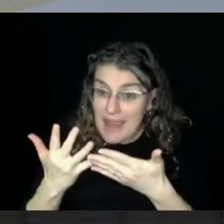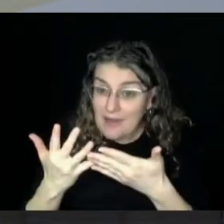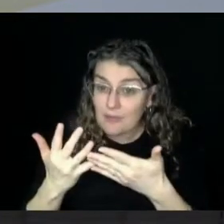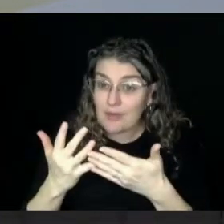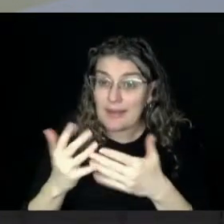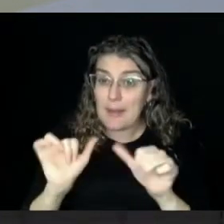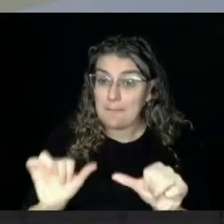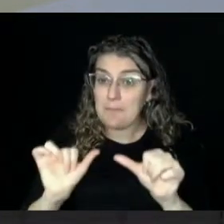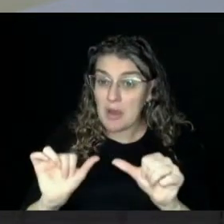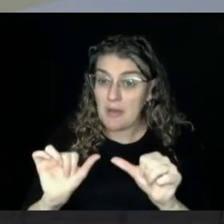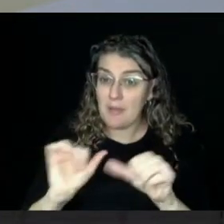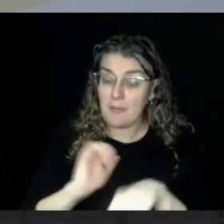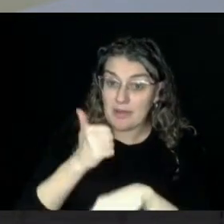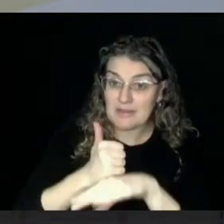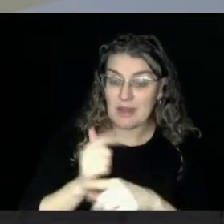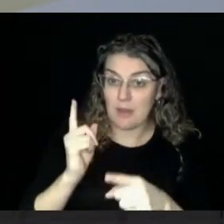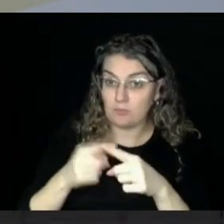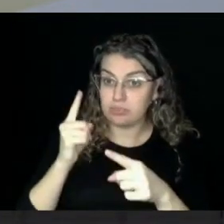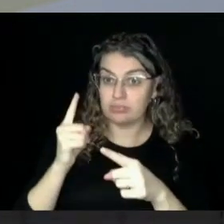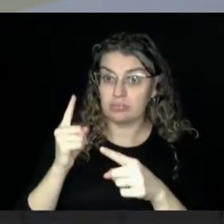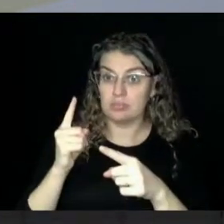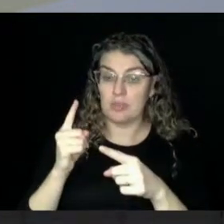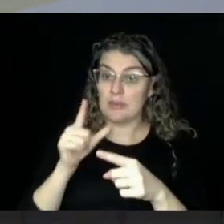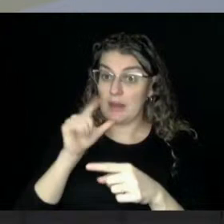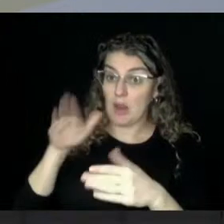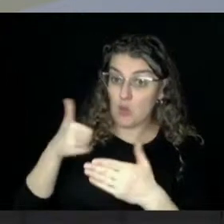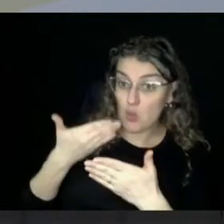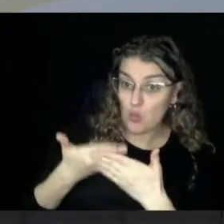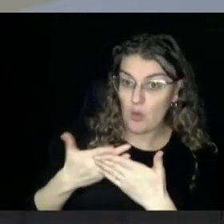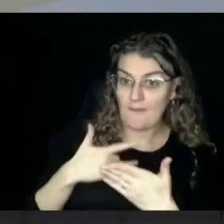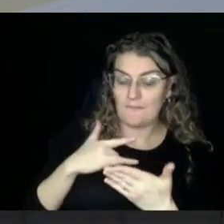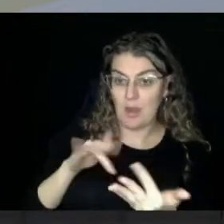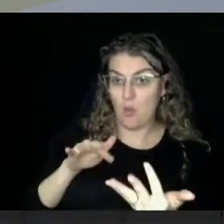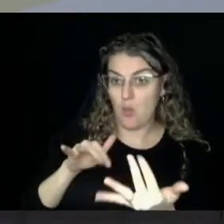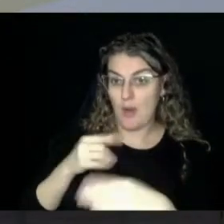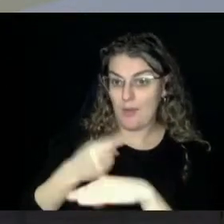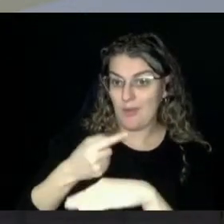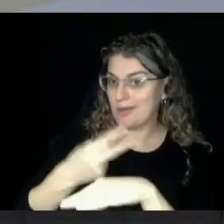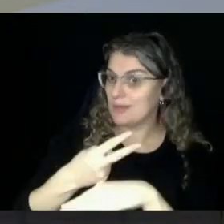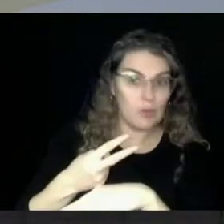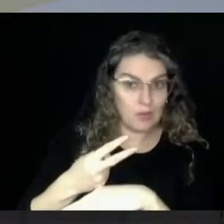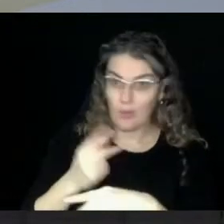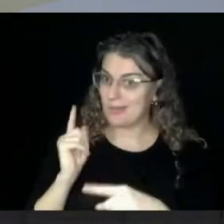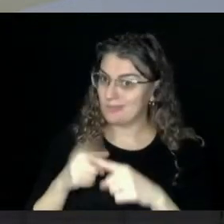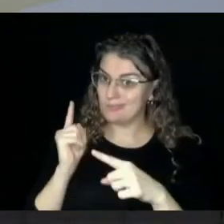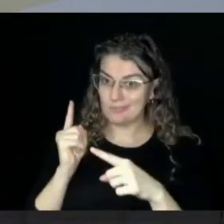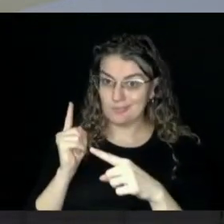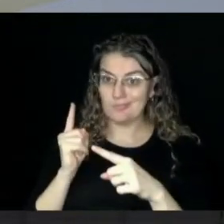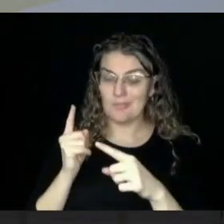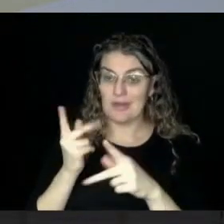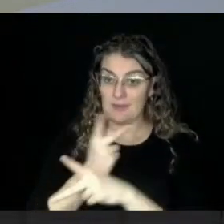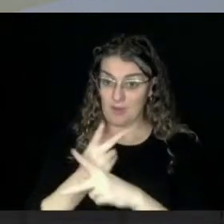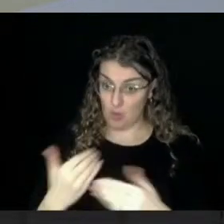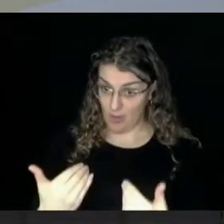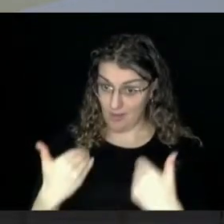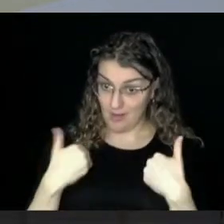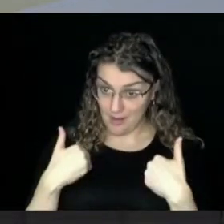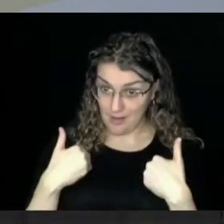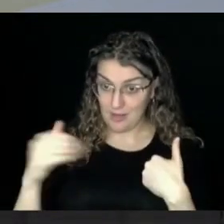as possible anyone who's arriving in the province with COVID-19, and particularly the variant?